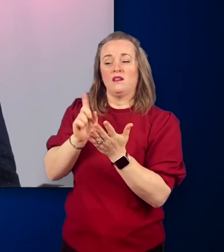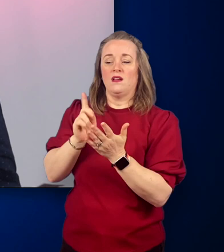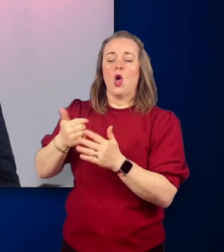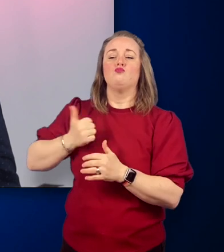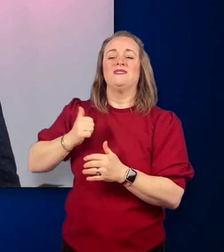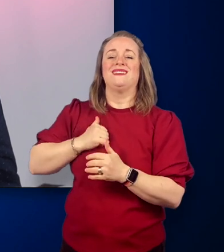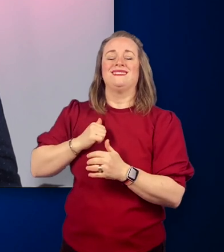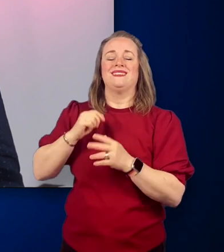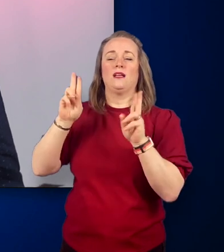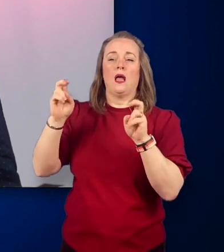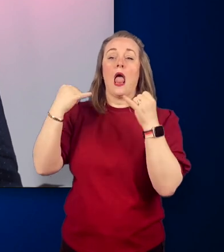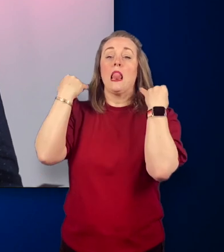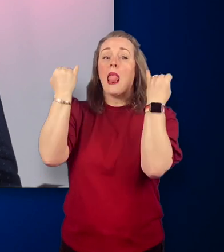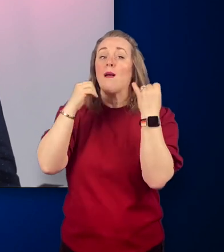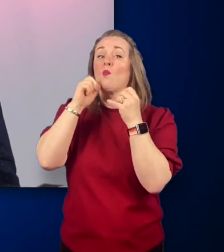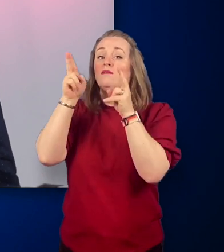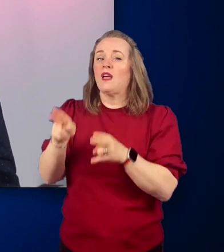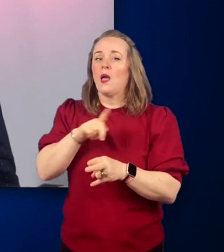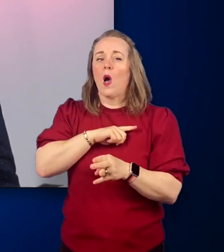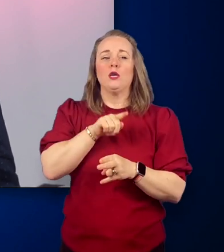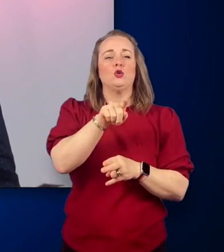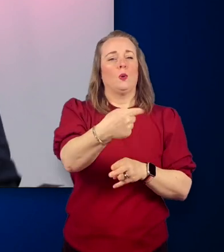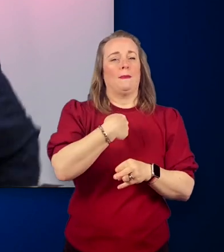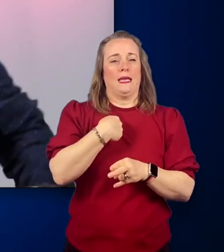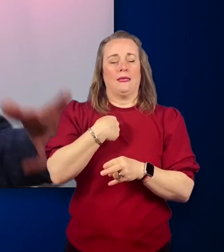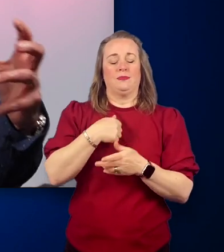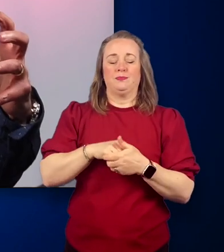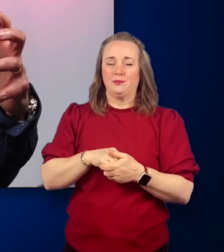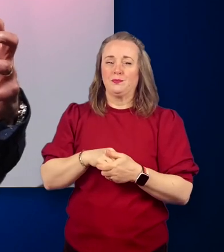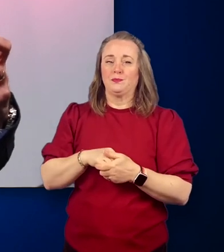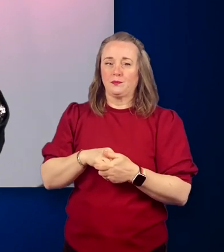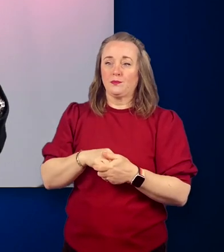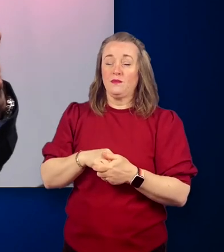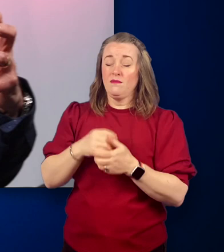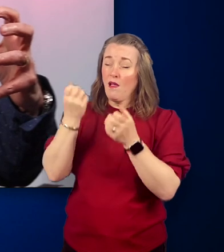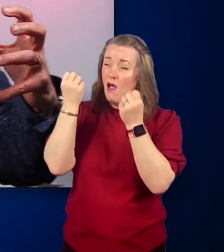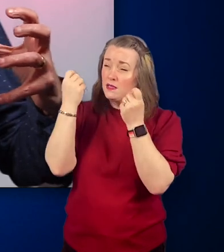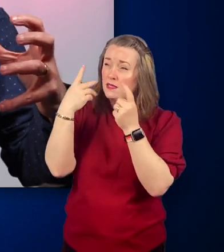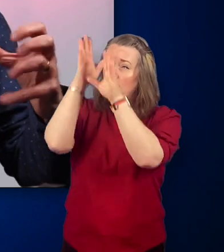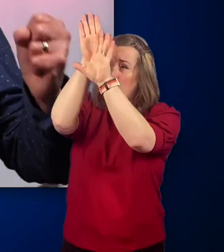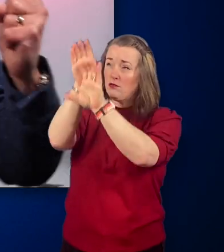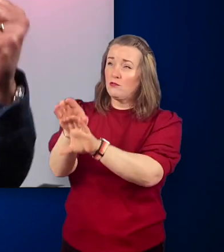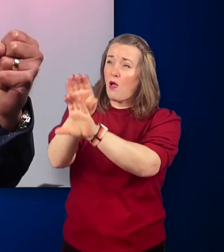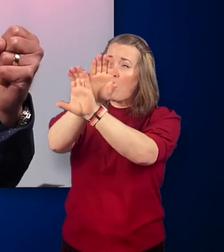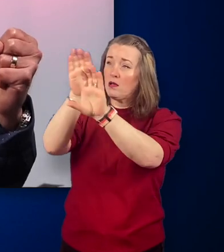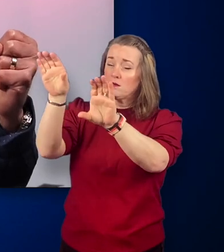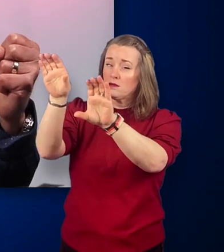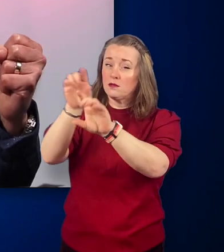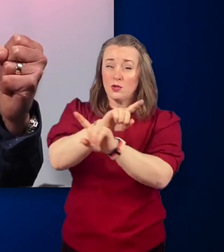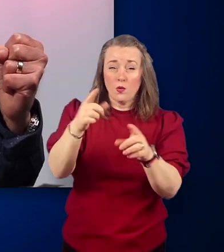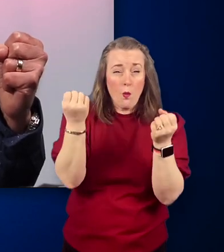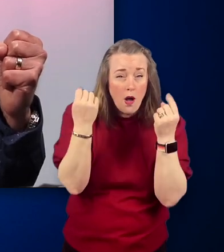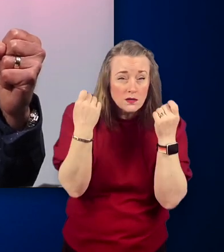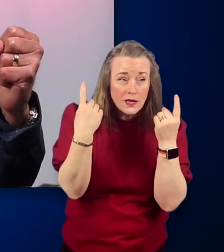slaughtered for you and me. And understanding the cross, do you get it?